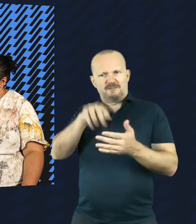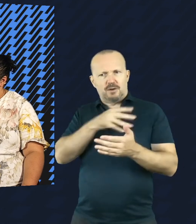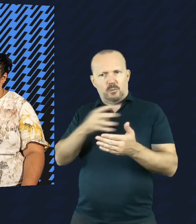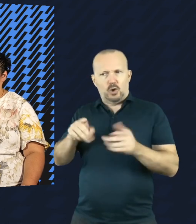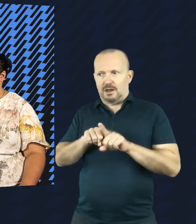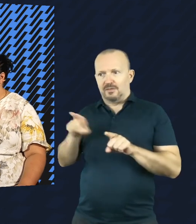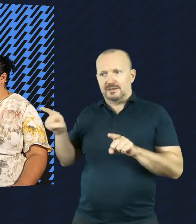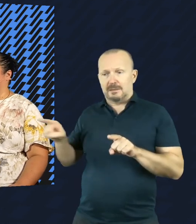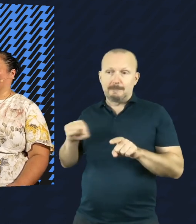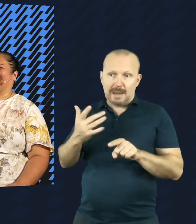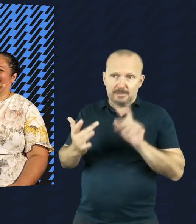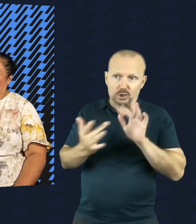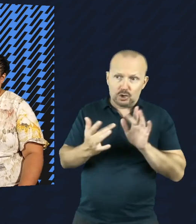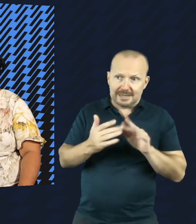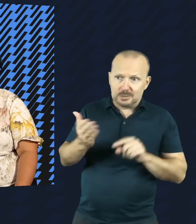okay? Oh, of course.